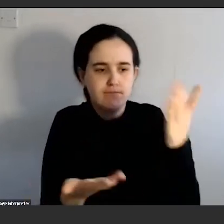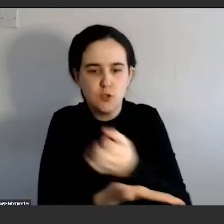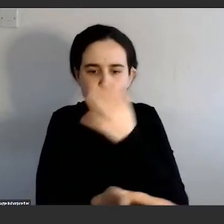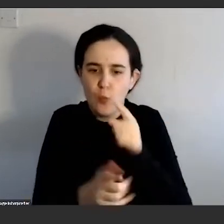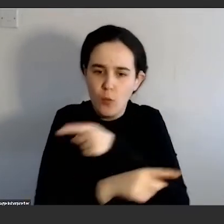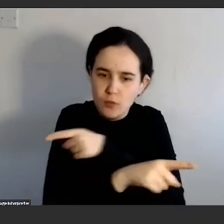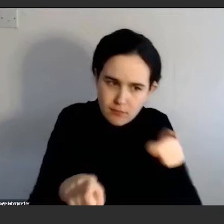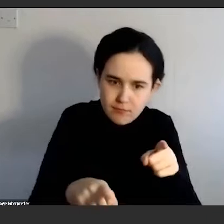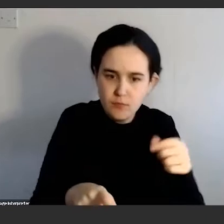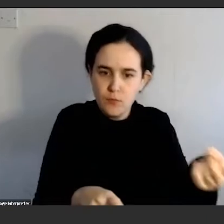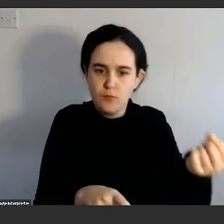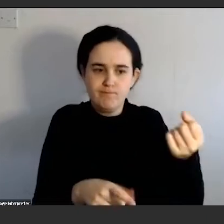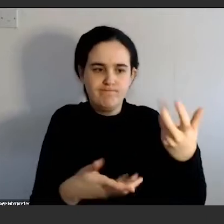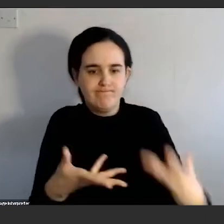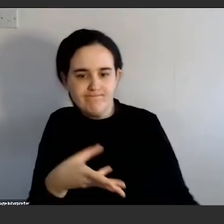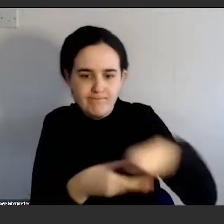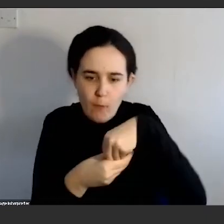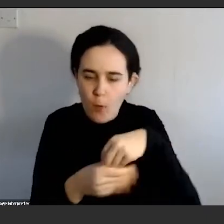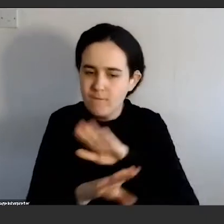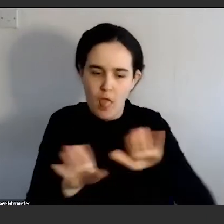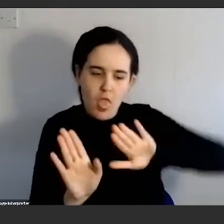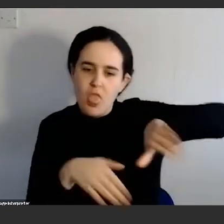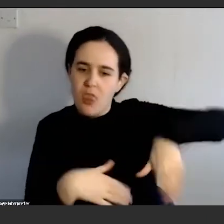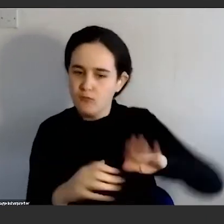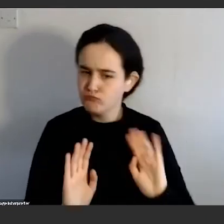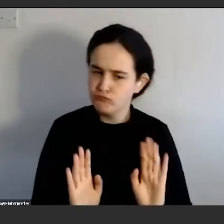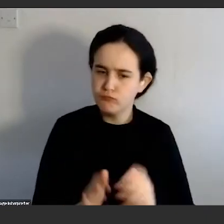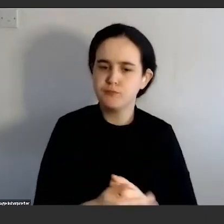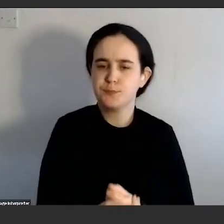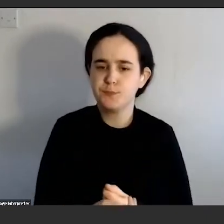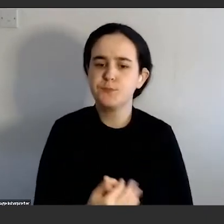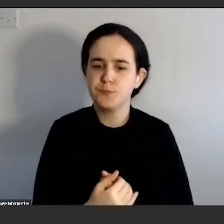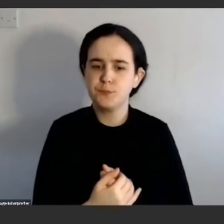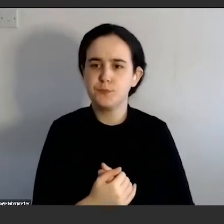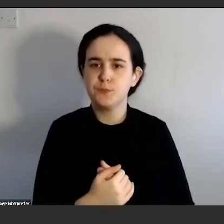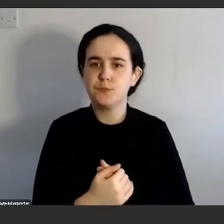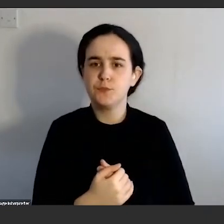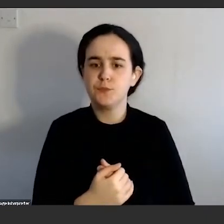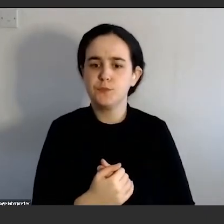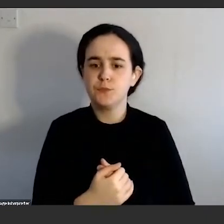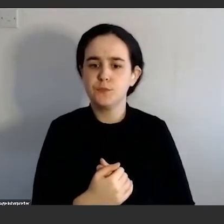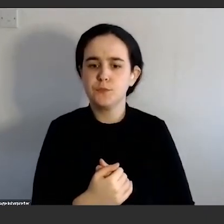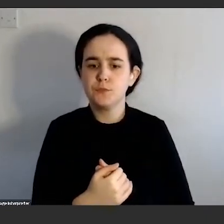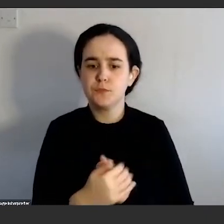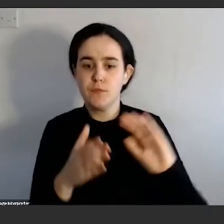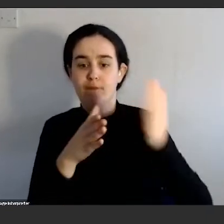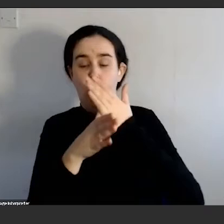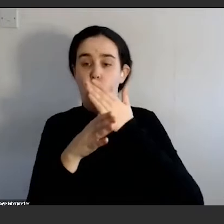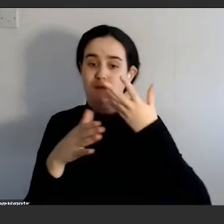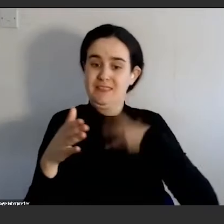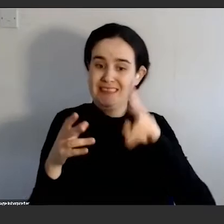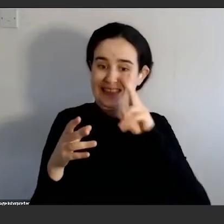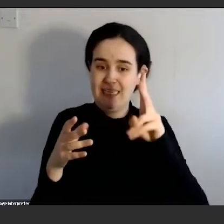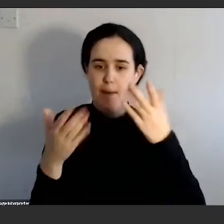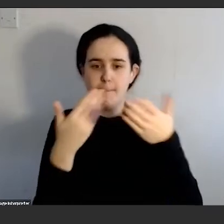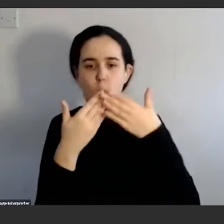As the first speaker said, nothing for us without us. And I fully agree. And I would